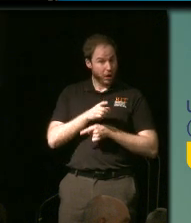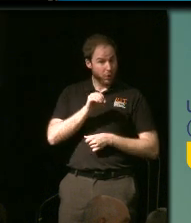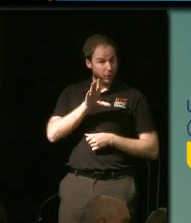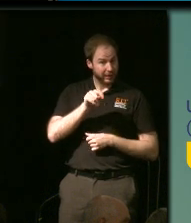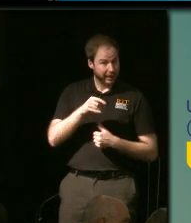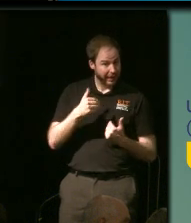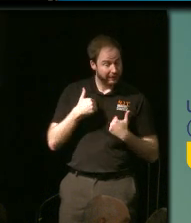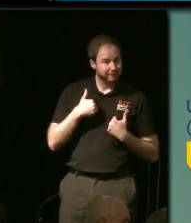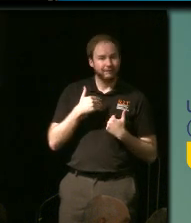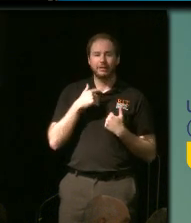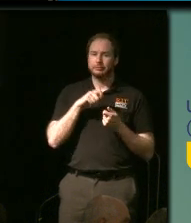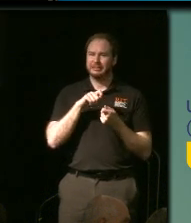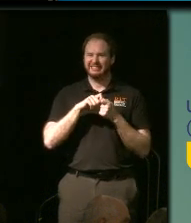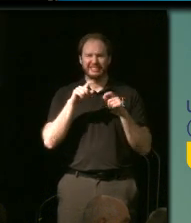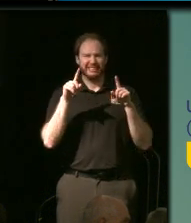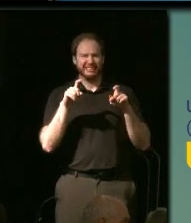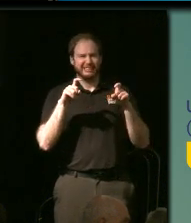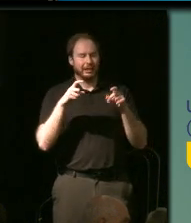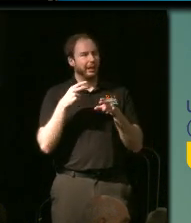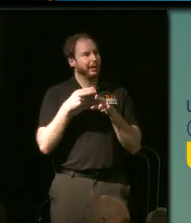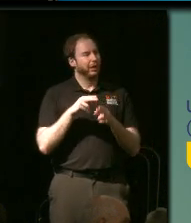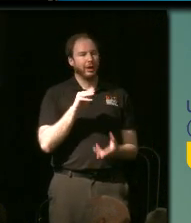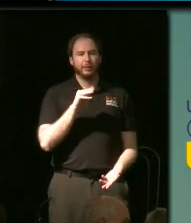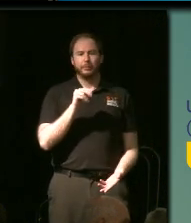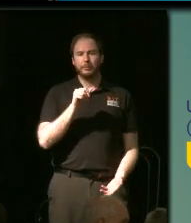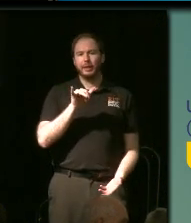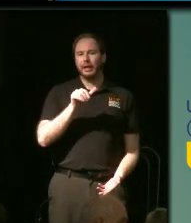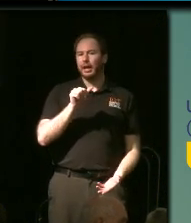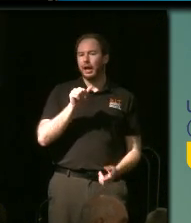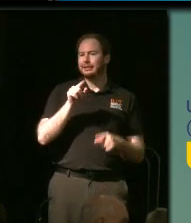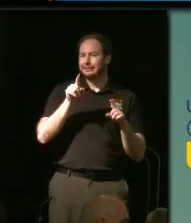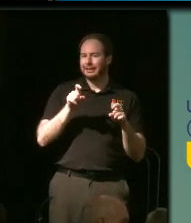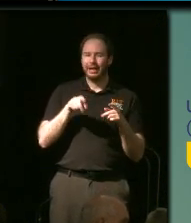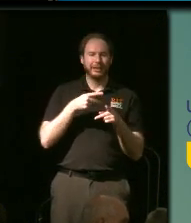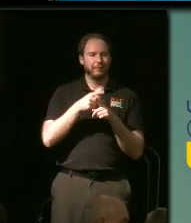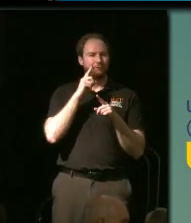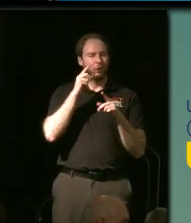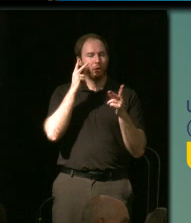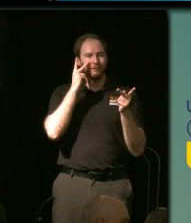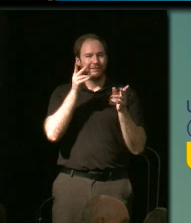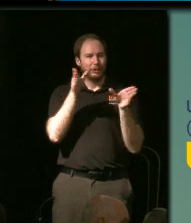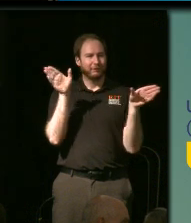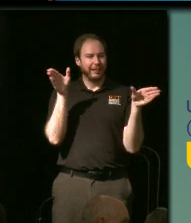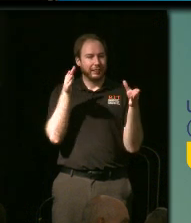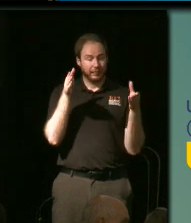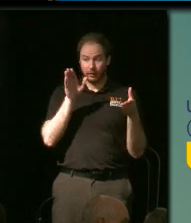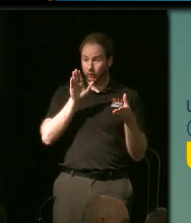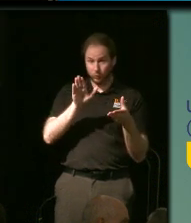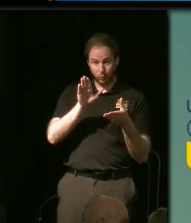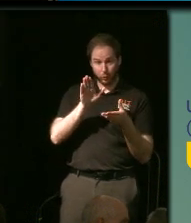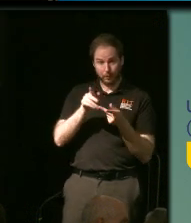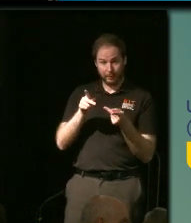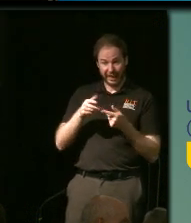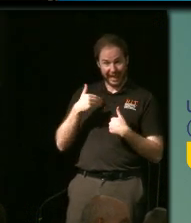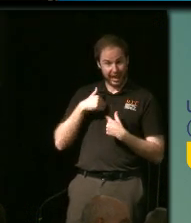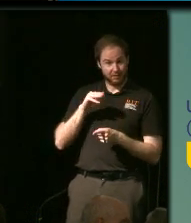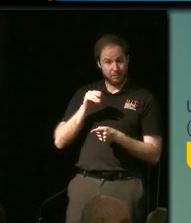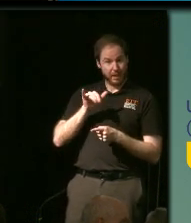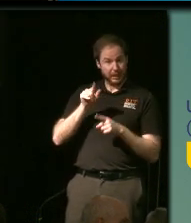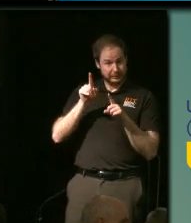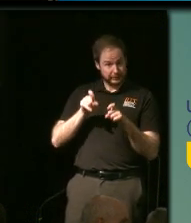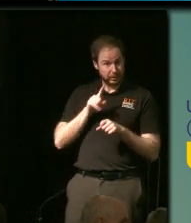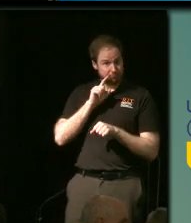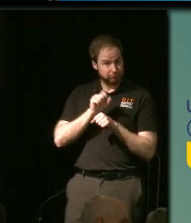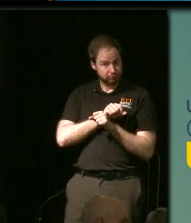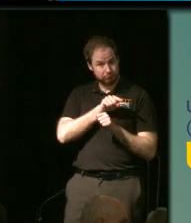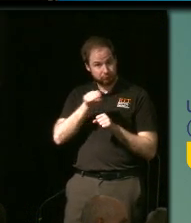OCT? There's a test, maybe it's called the Maya test, which is a kind of visual field. Does your place have the Maya test? So you can